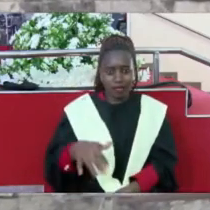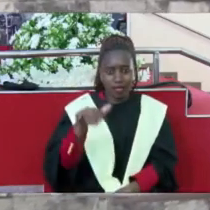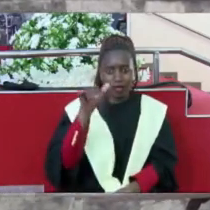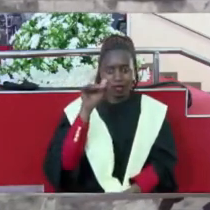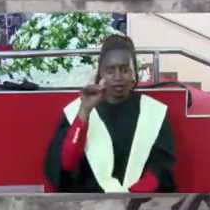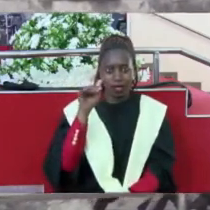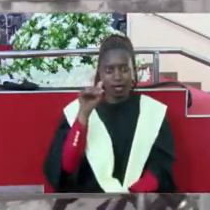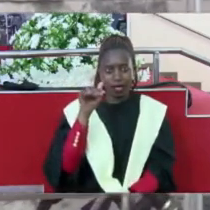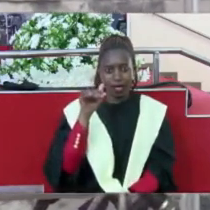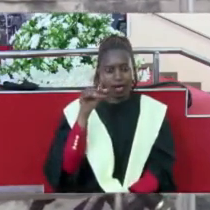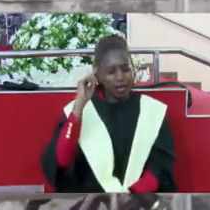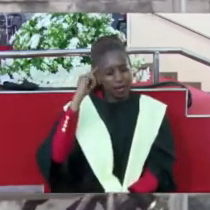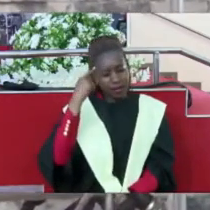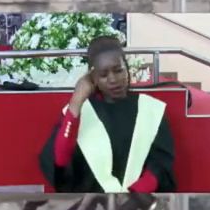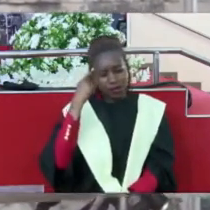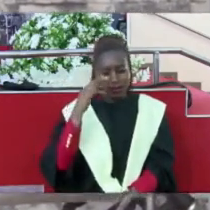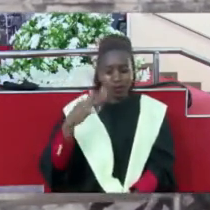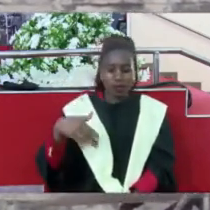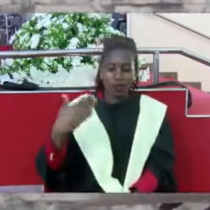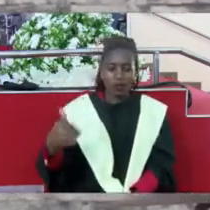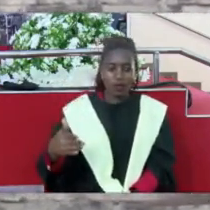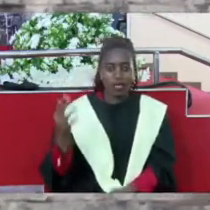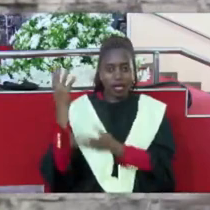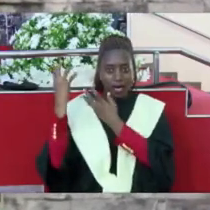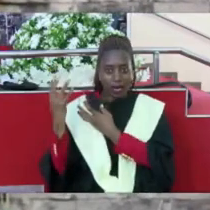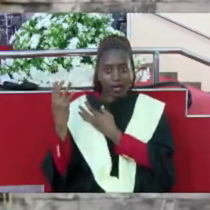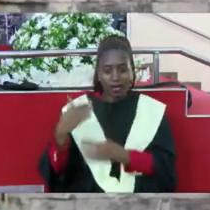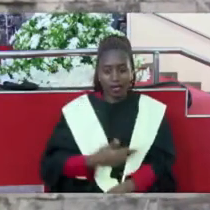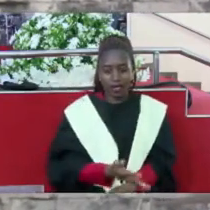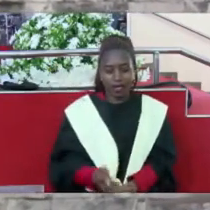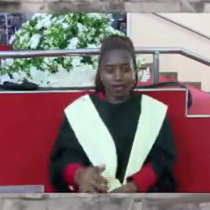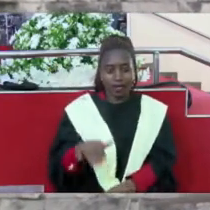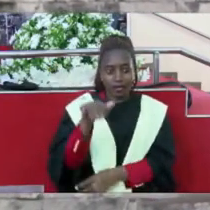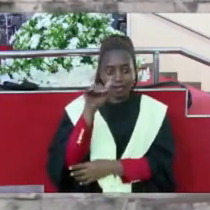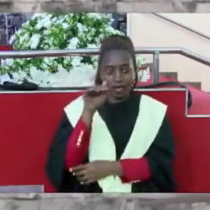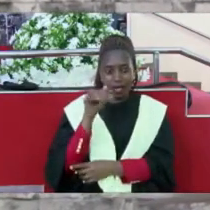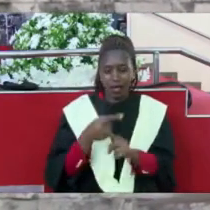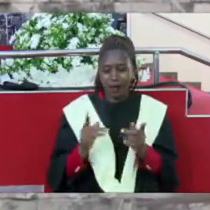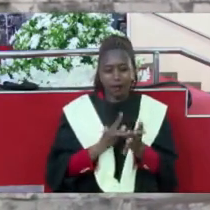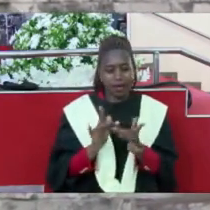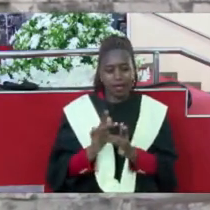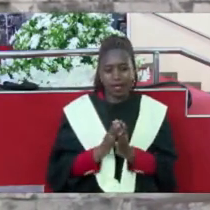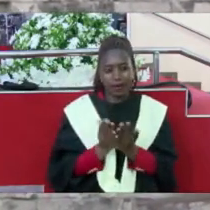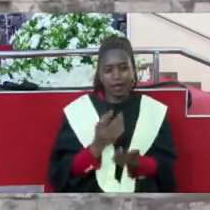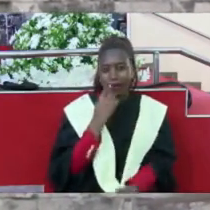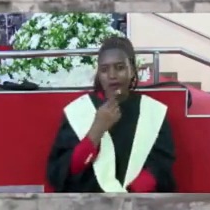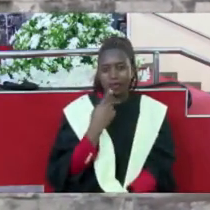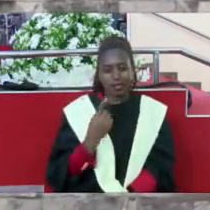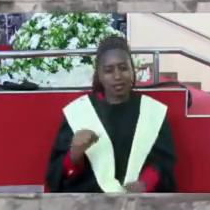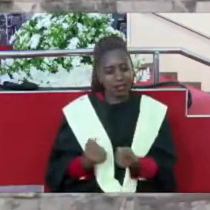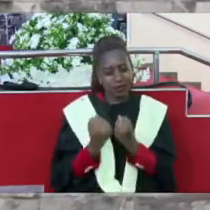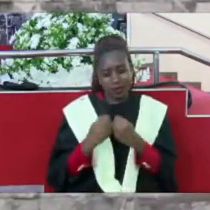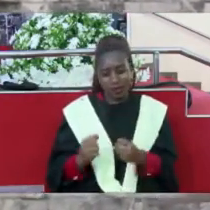keep on carrying the serpent. Wataendelea kubeba nyoka. But the Bible says no. Lakini Biblia inasema. You cannot carry the serpent today. Wabeba nyoka leo. What